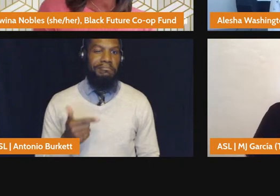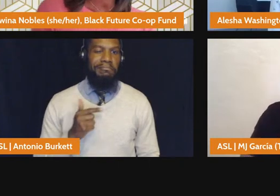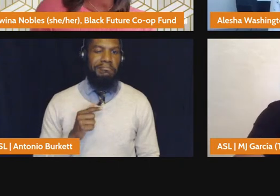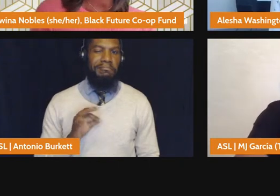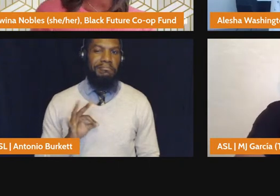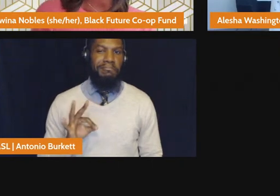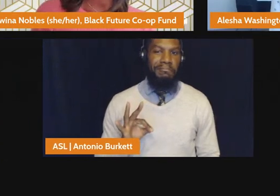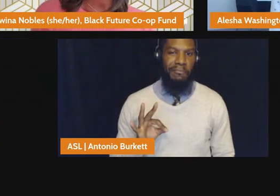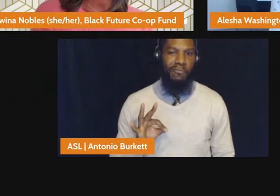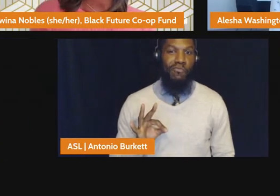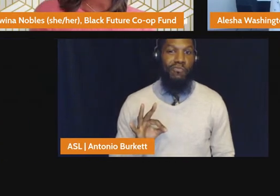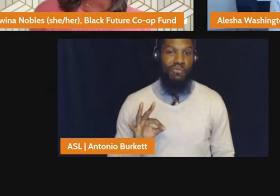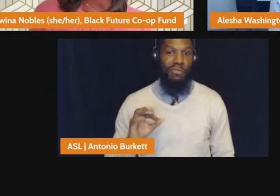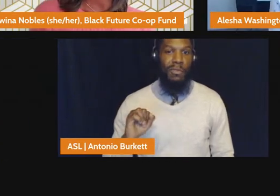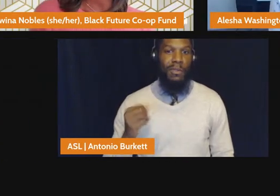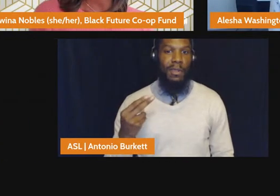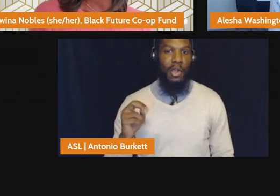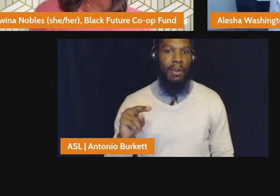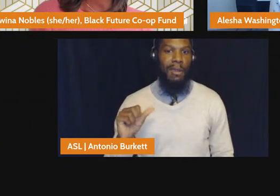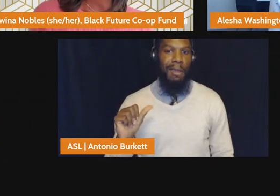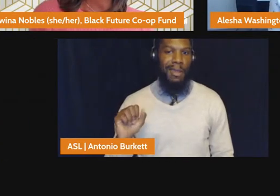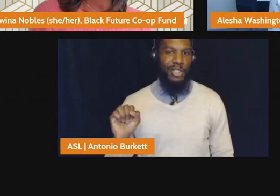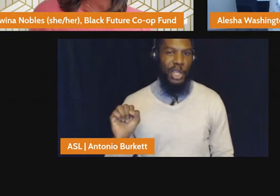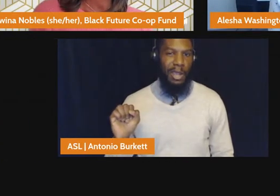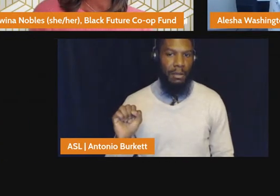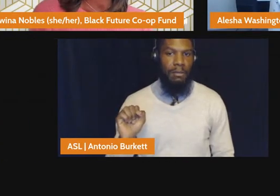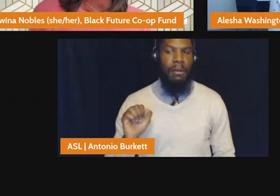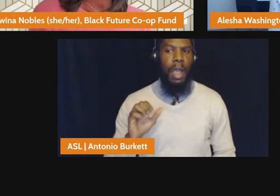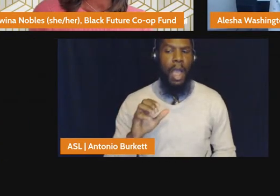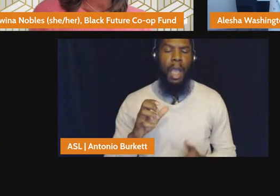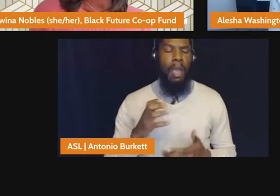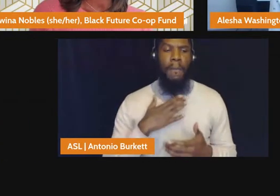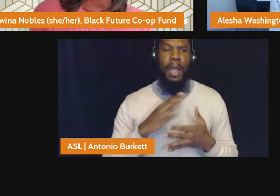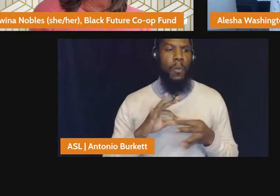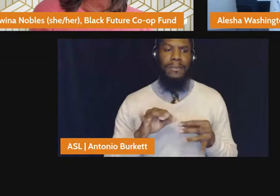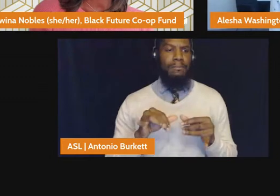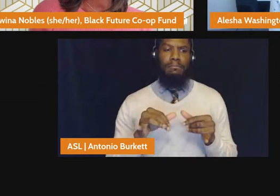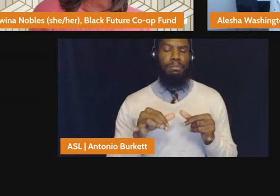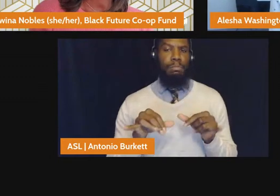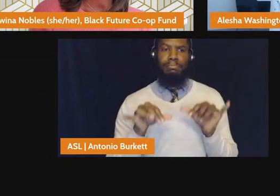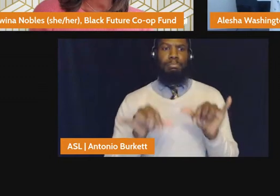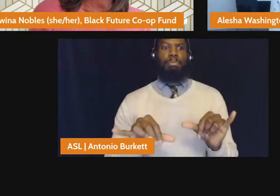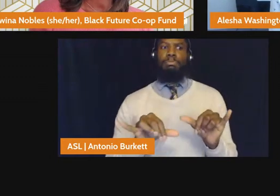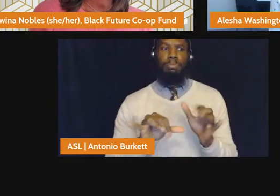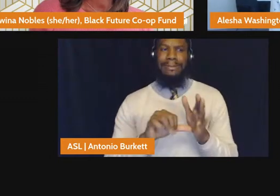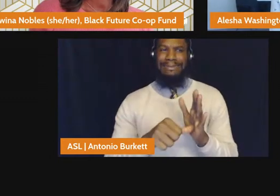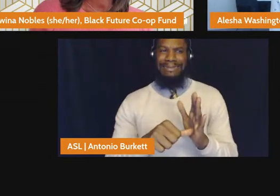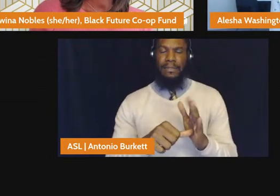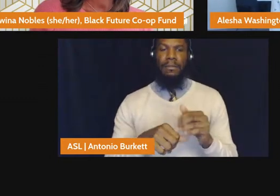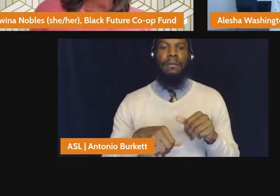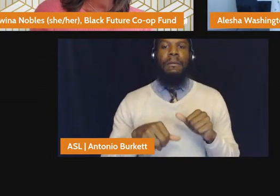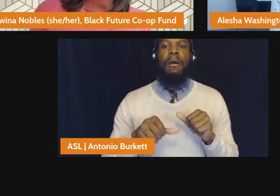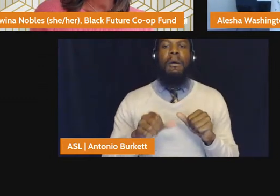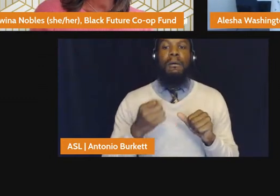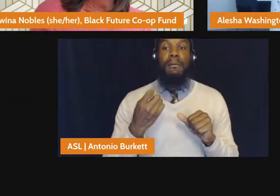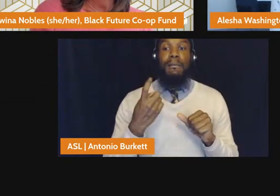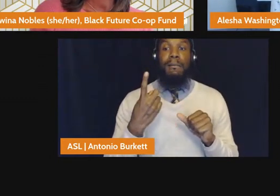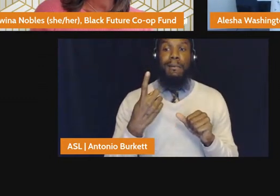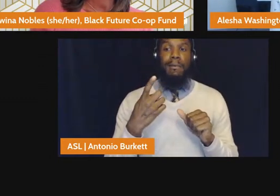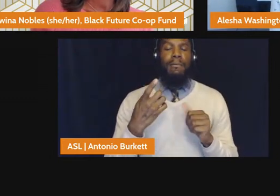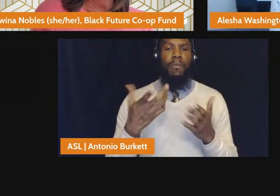Yeah, I would have to reiterate what I stated earlier, is that you really have to kind of lean into